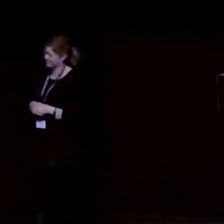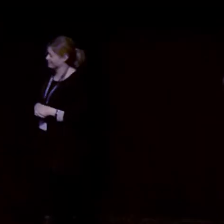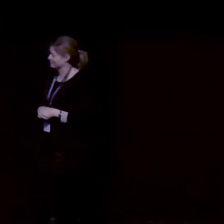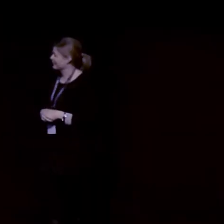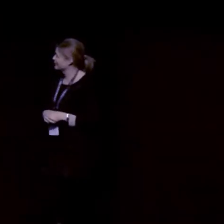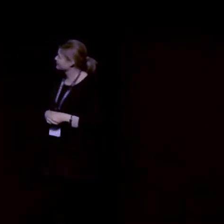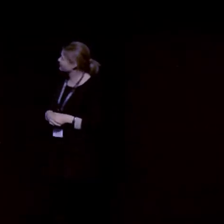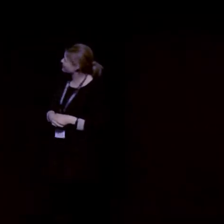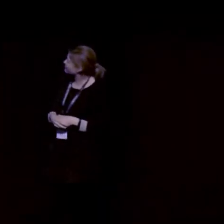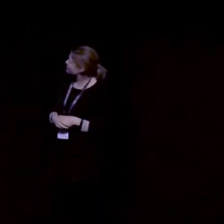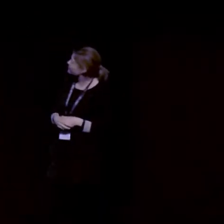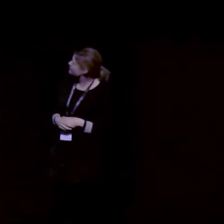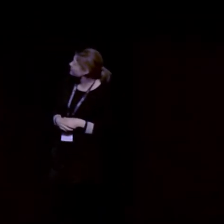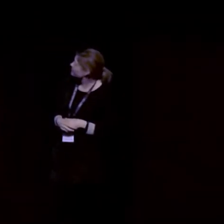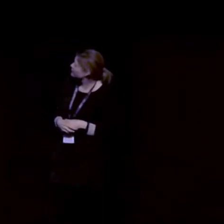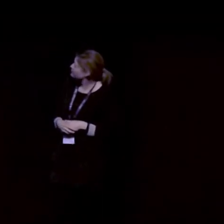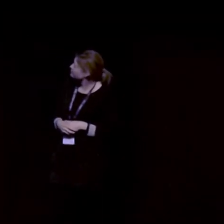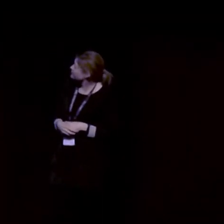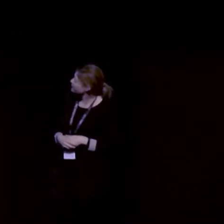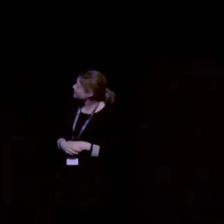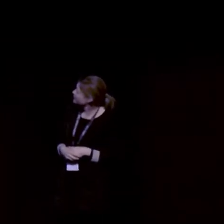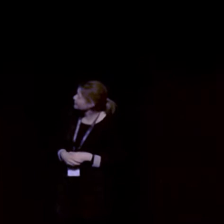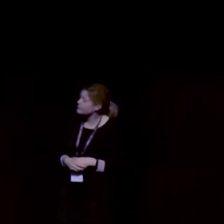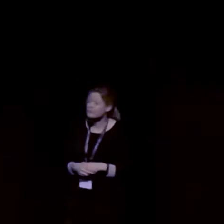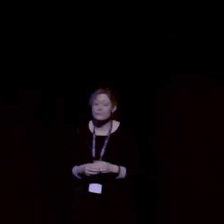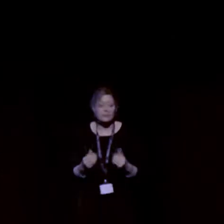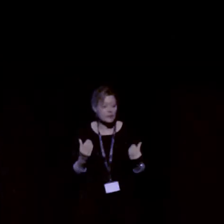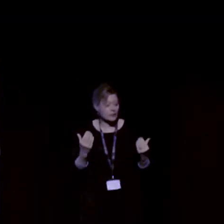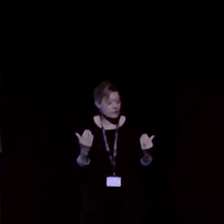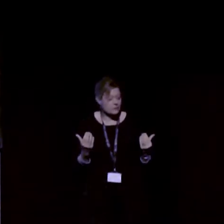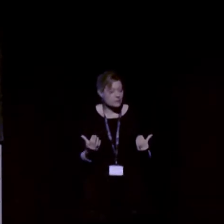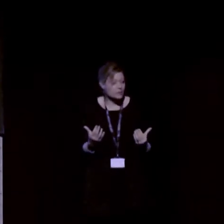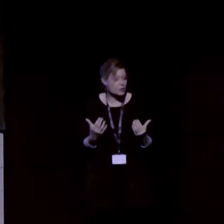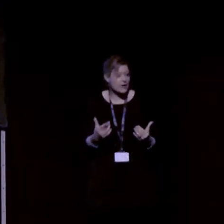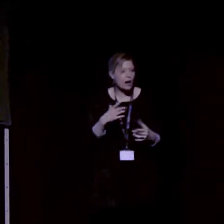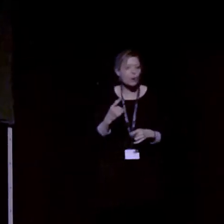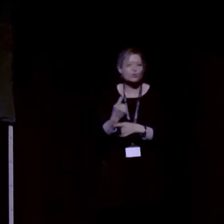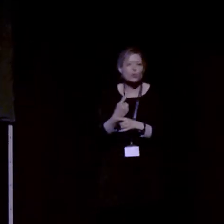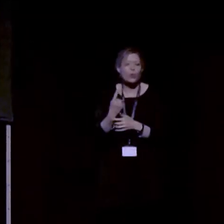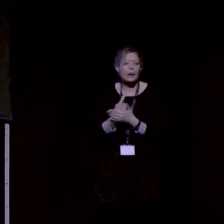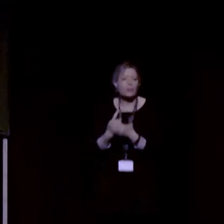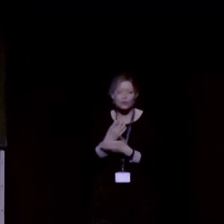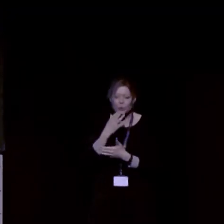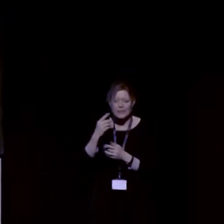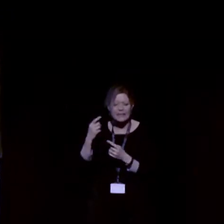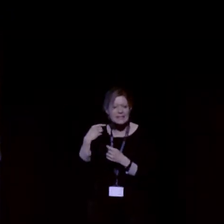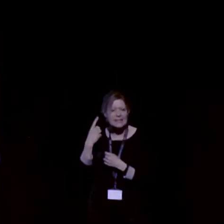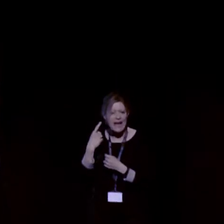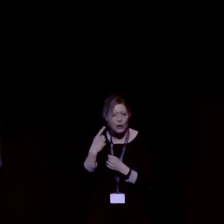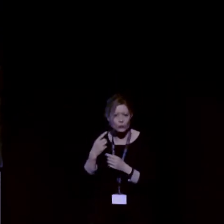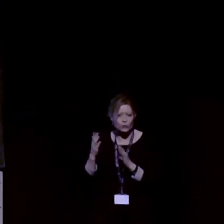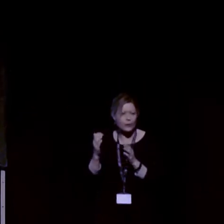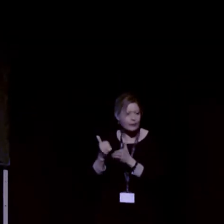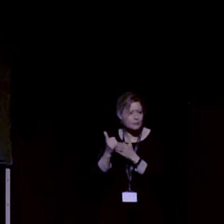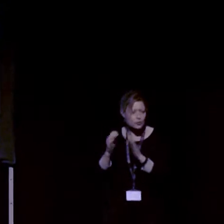Okay, I want to talk today about the use of sounds as a therapy for tinnitus. Now, the background to